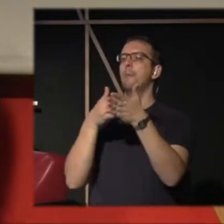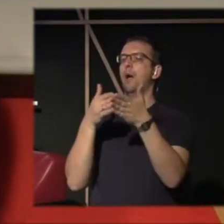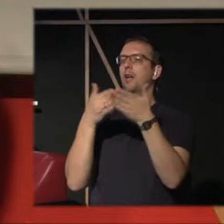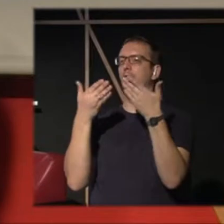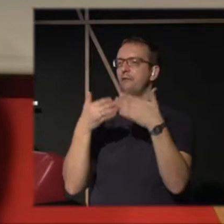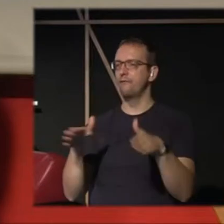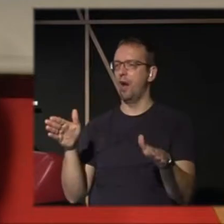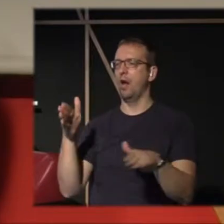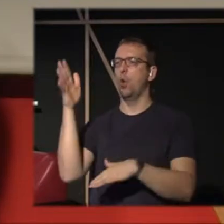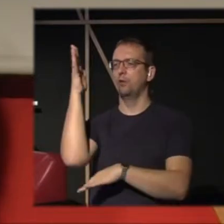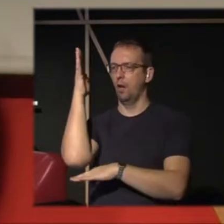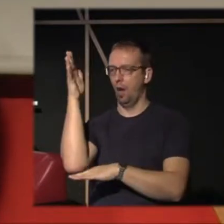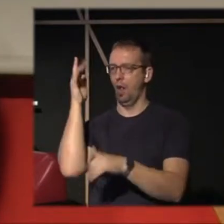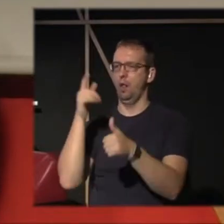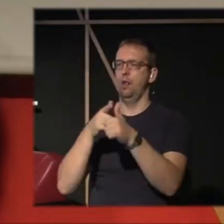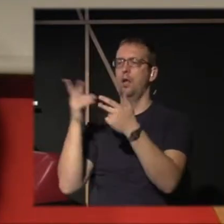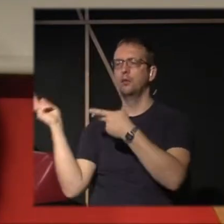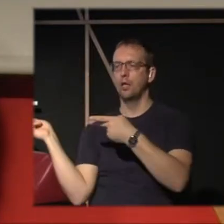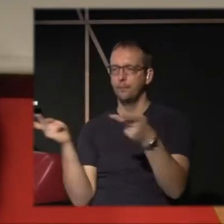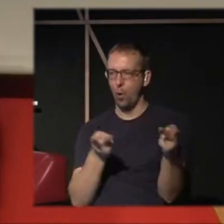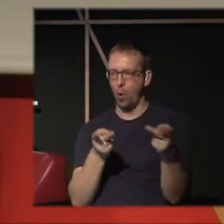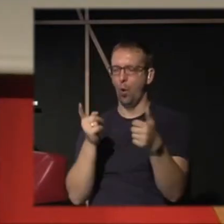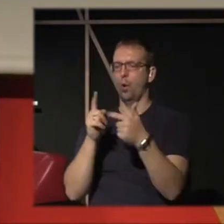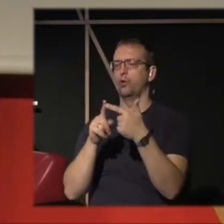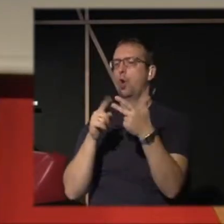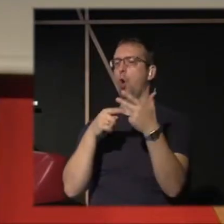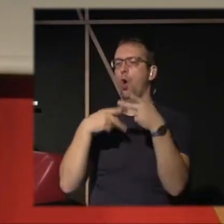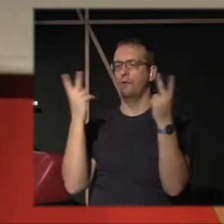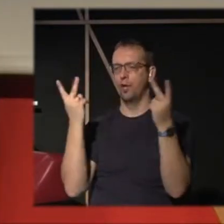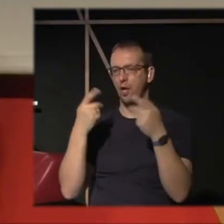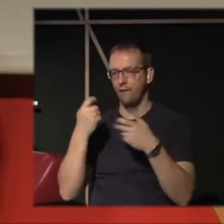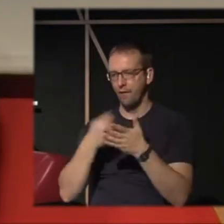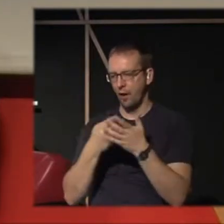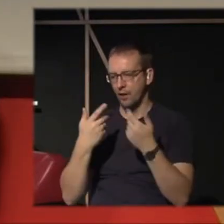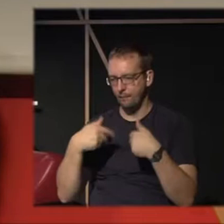free of charge public transport on match days.